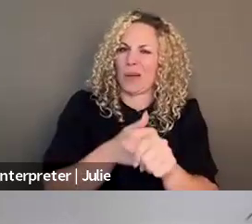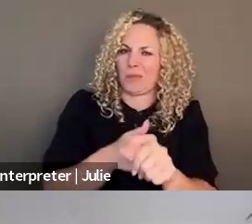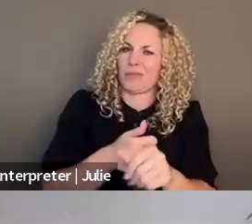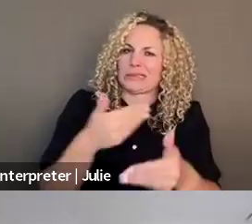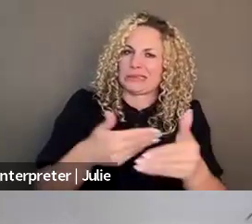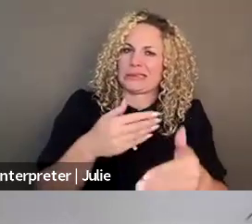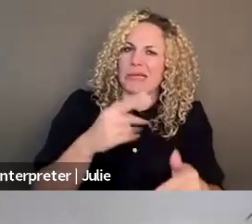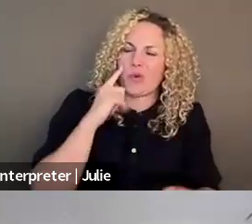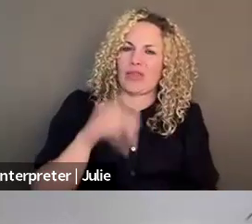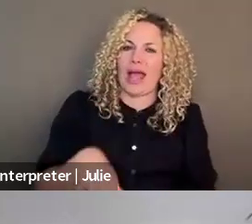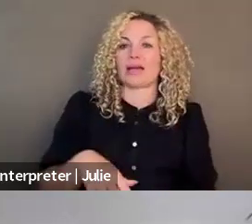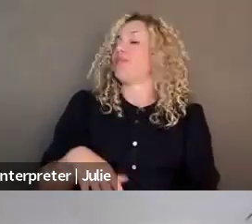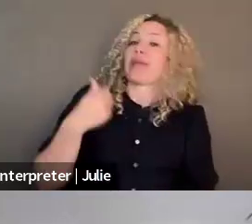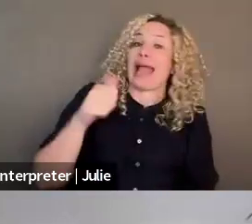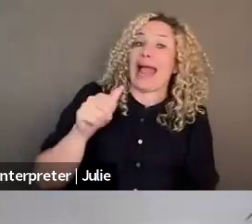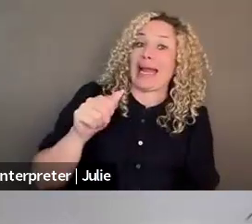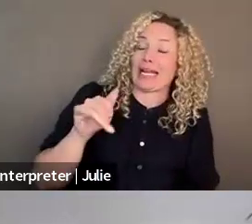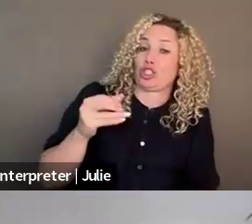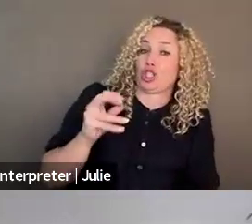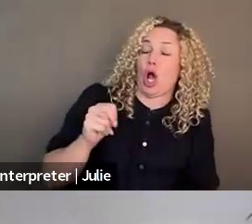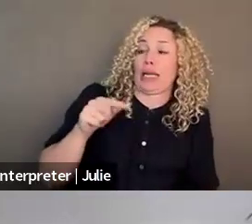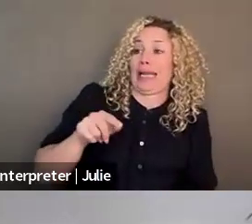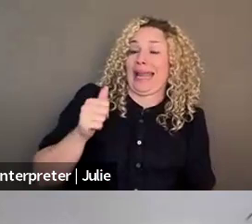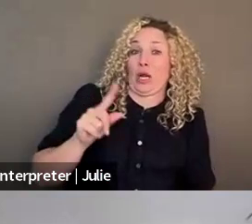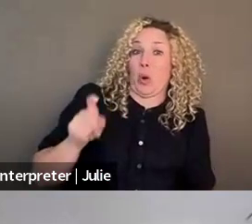Excellent. Any questions for Michelle?